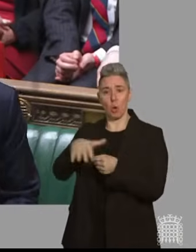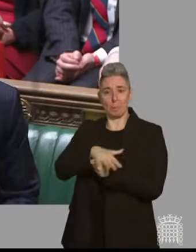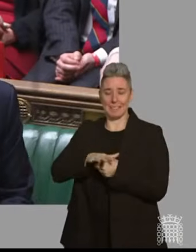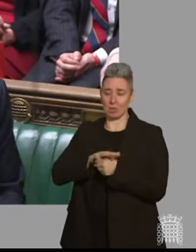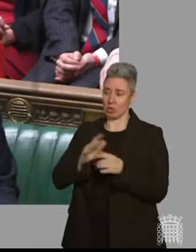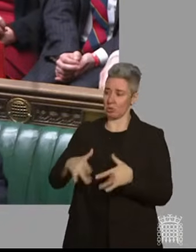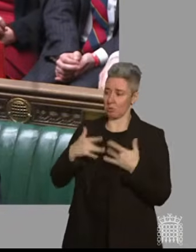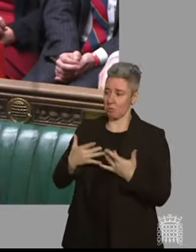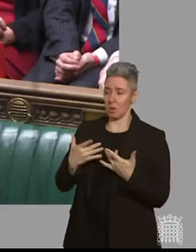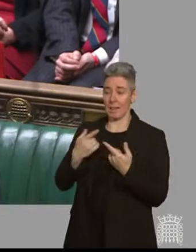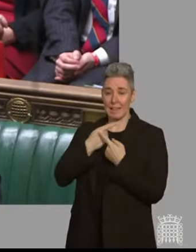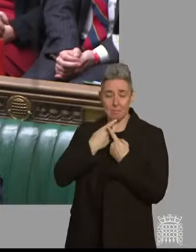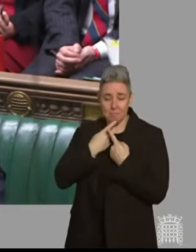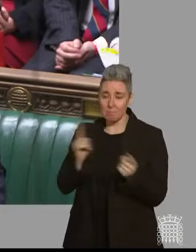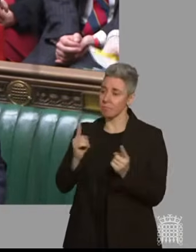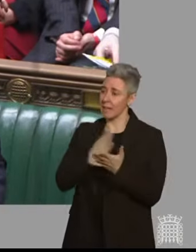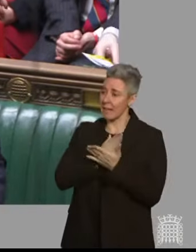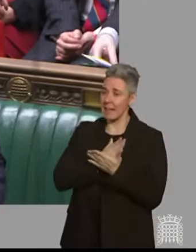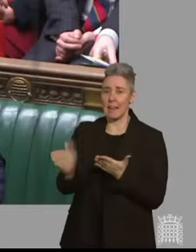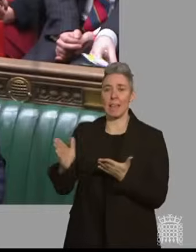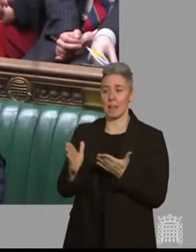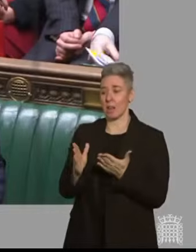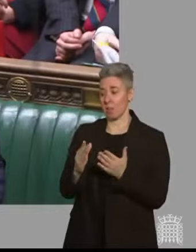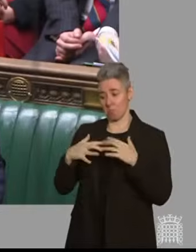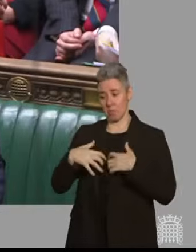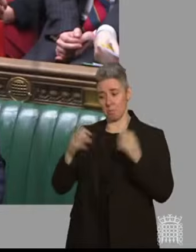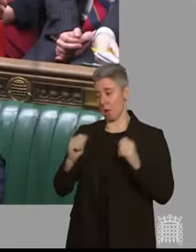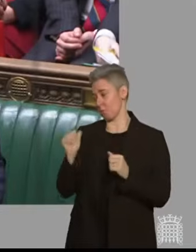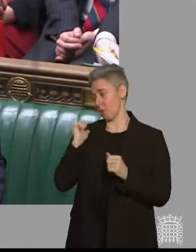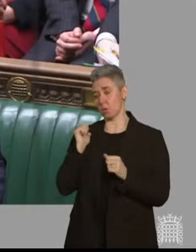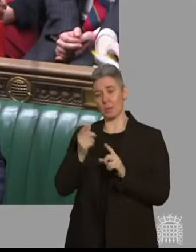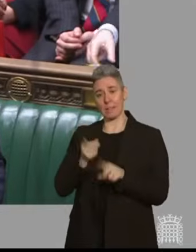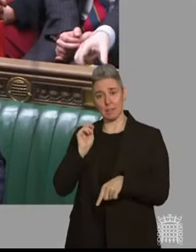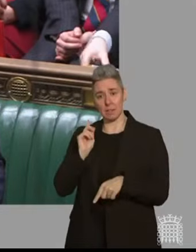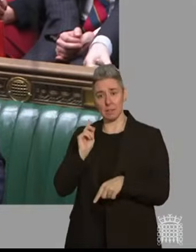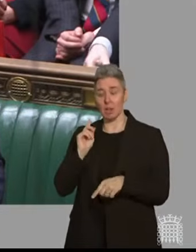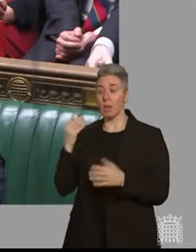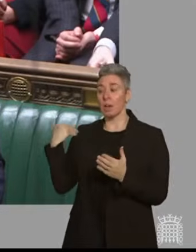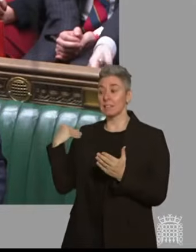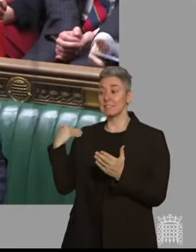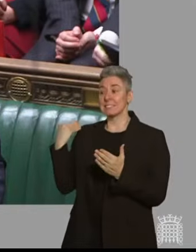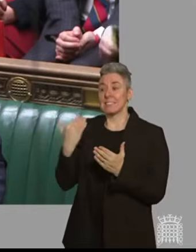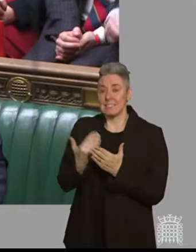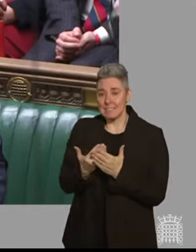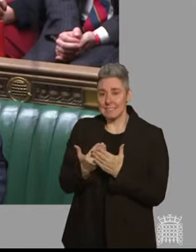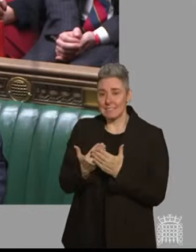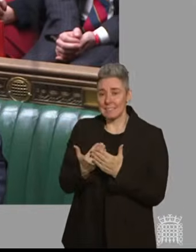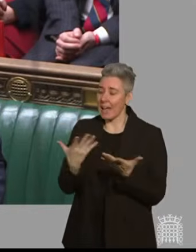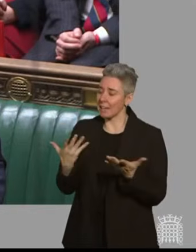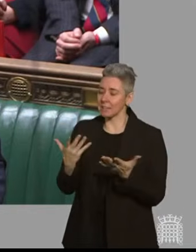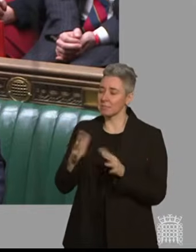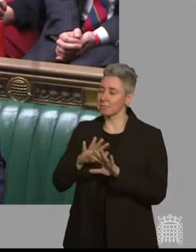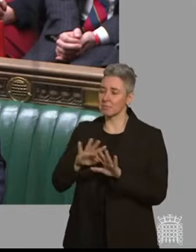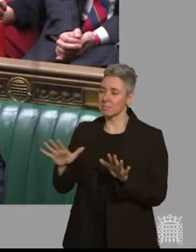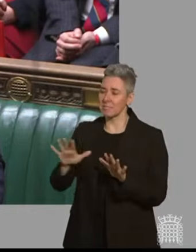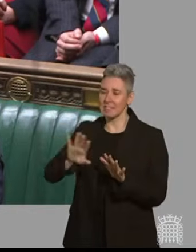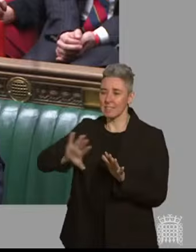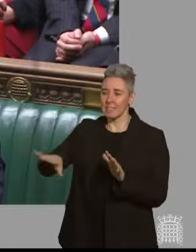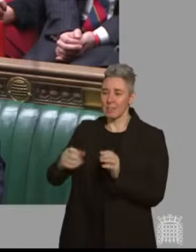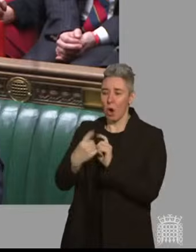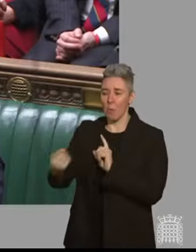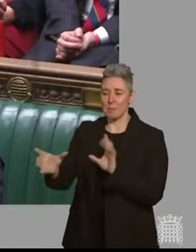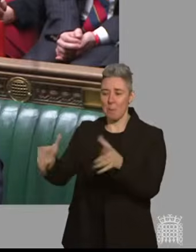then, and despite some of the claims that were made by the party opposite, the former and permanent secretary at the department has